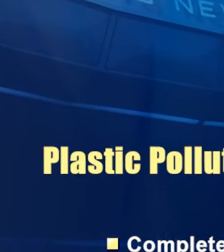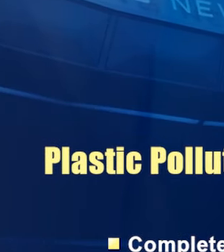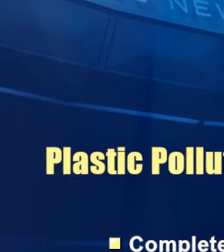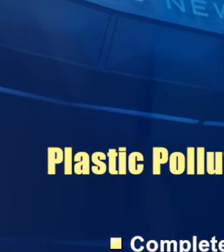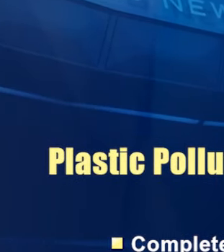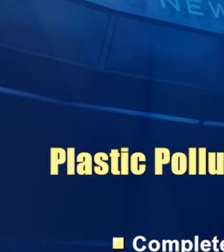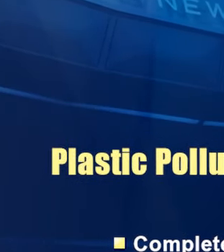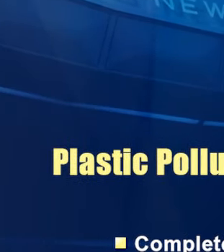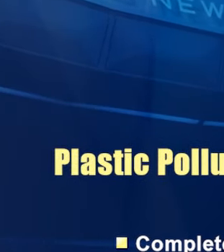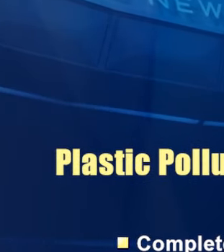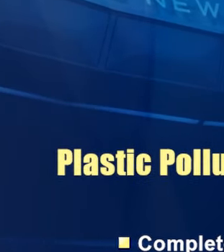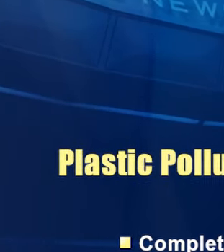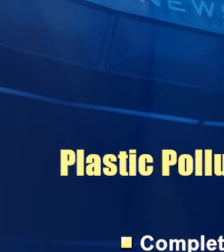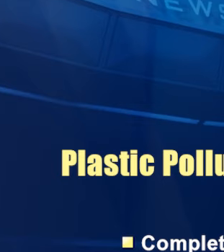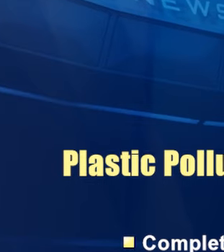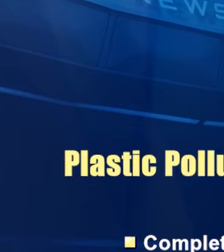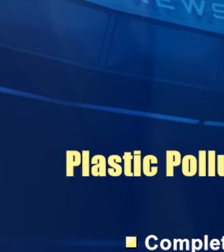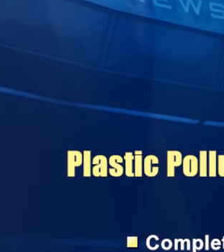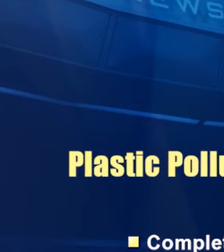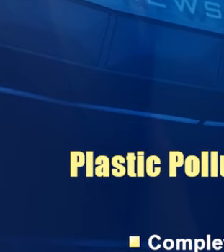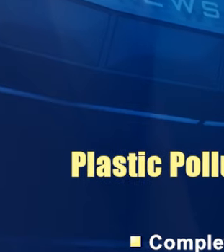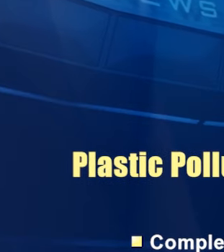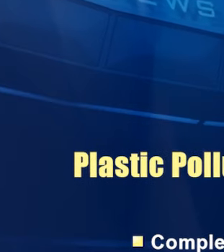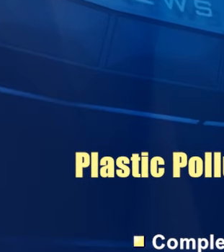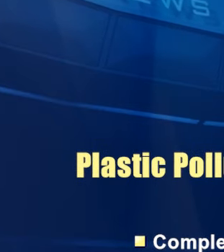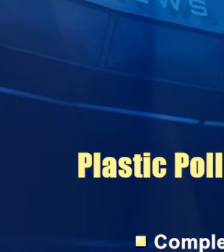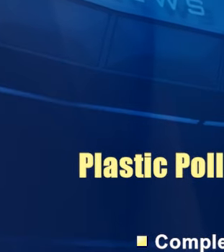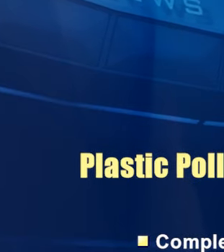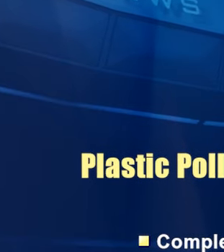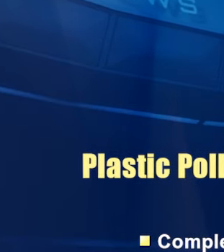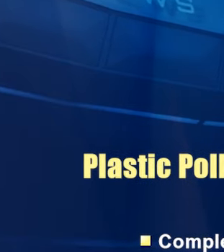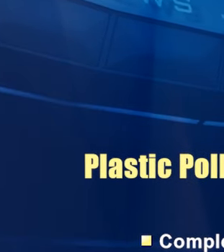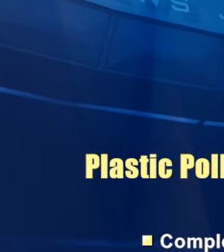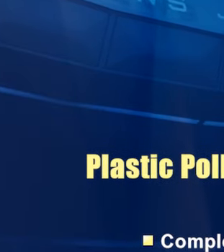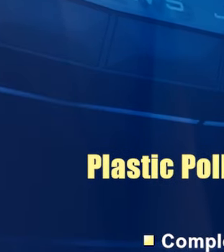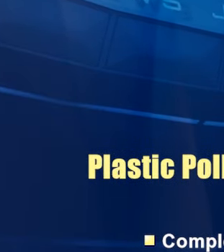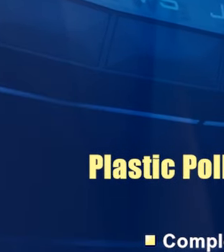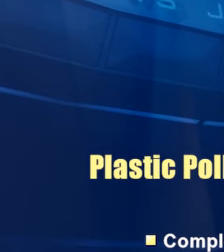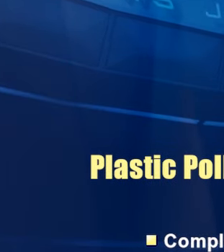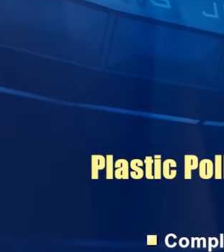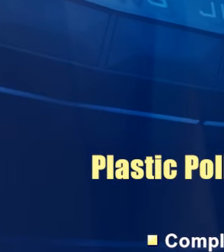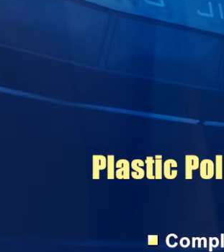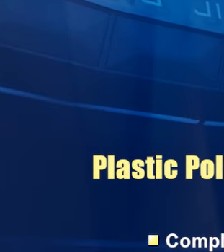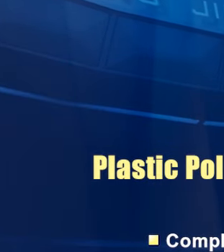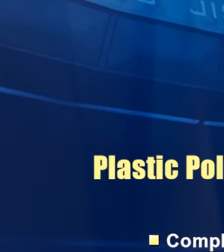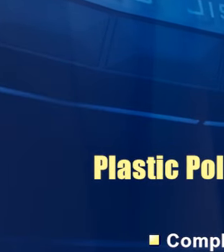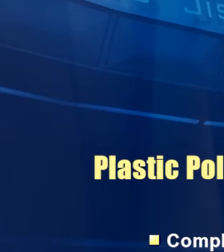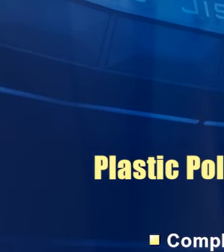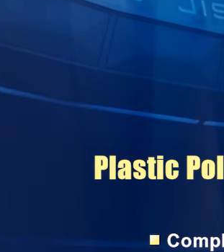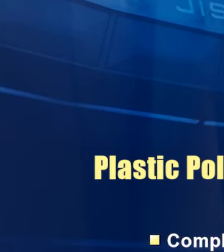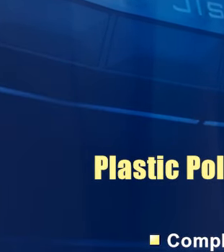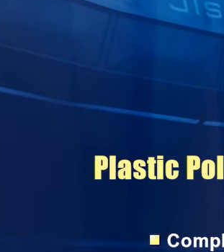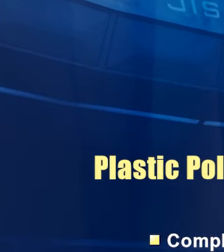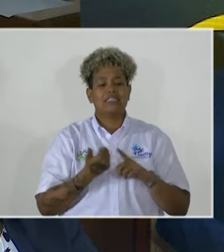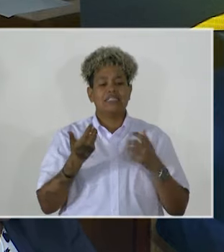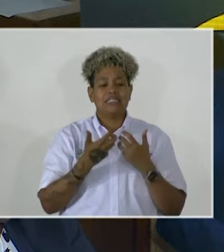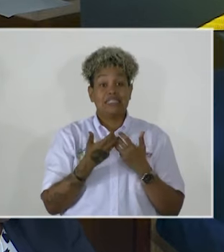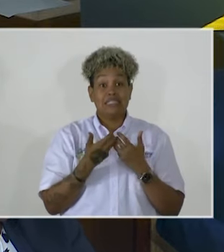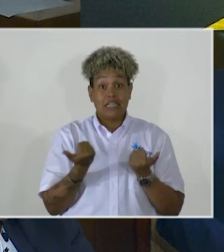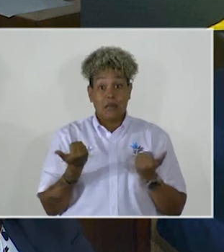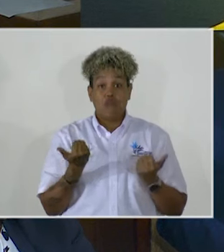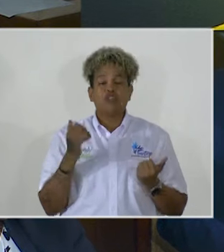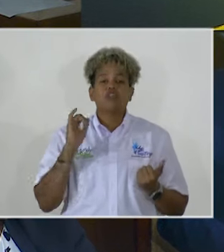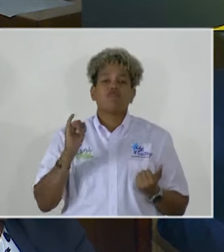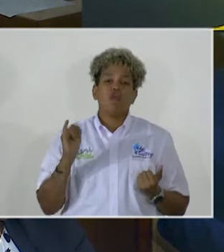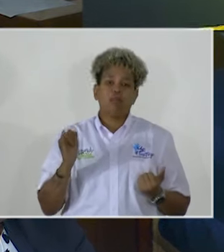of single-use plastics and beginning the separation of plastics at all government facilities this financial year. Jamaica